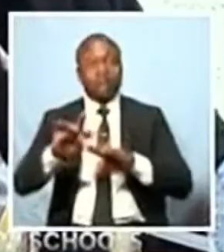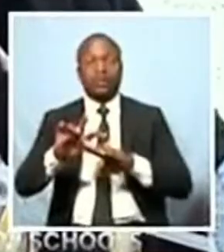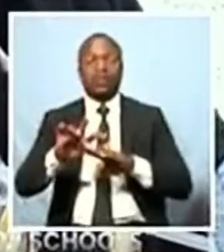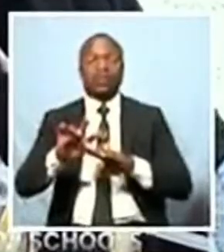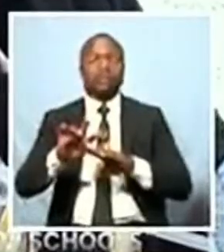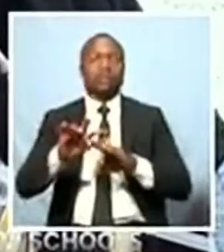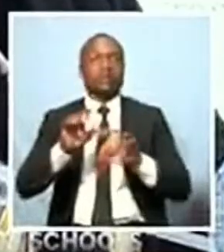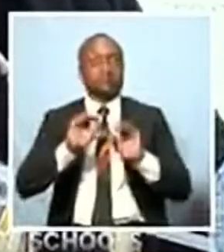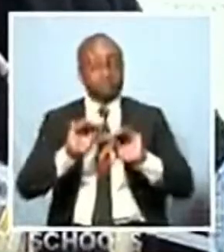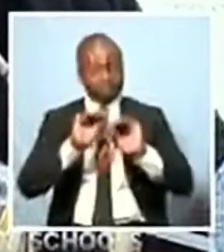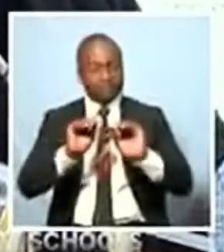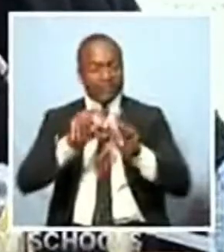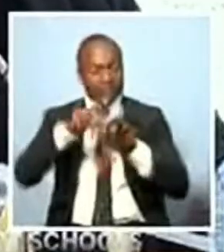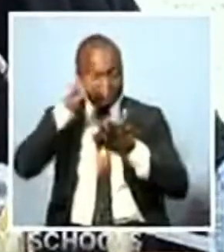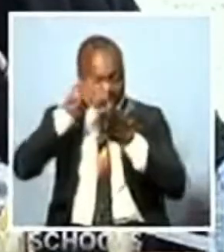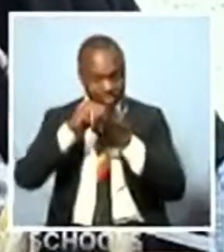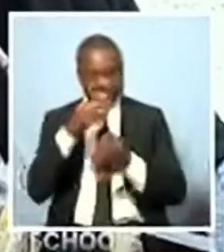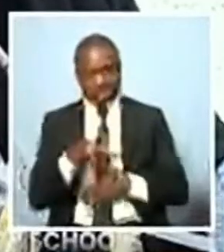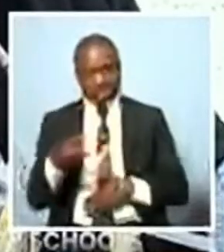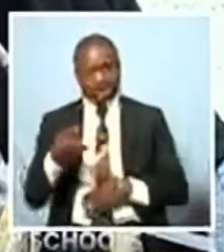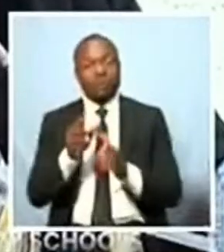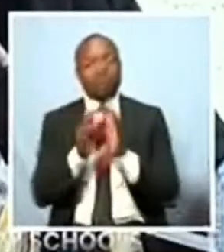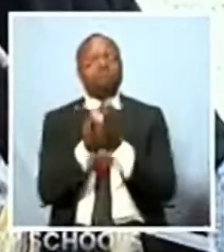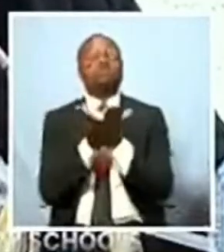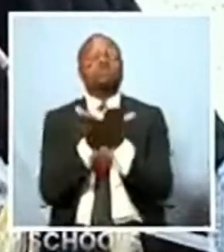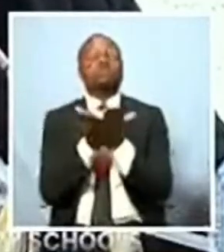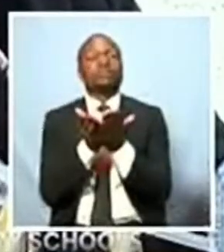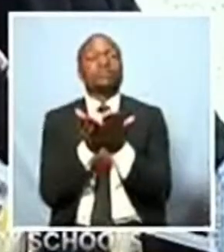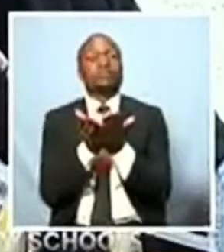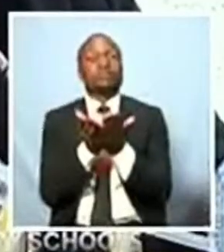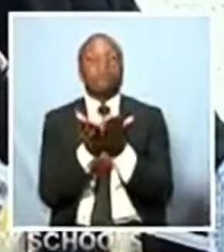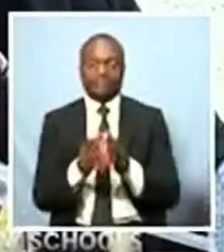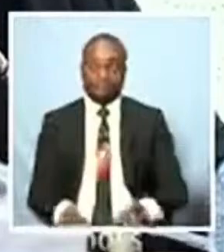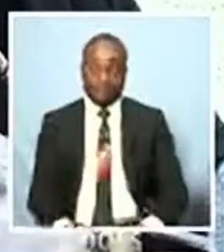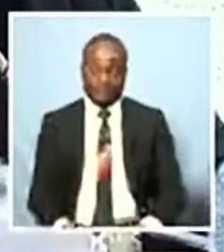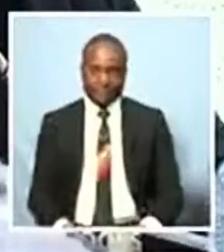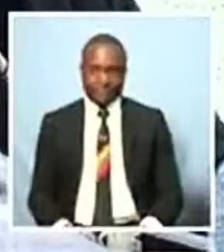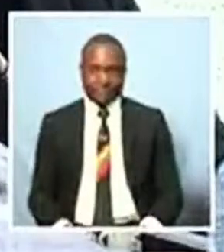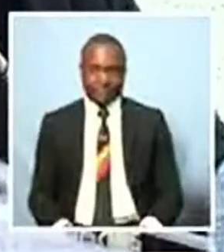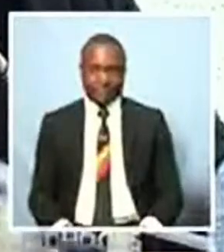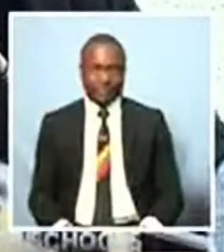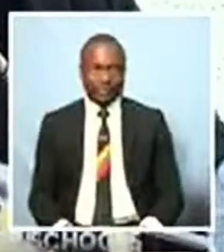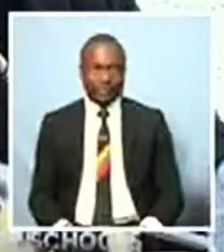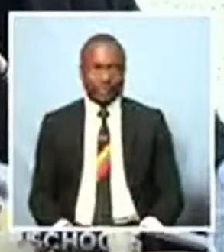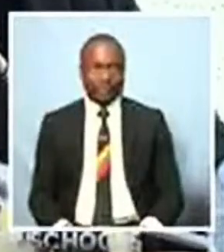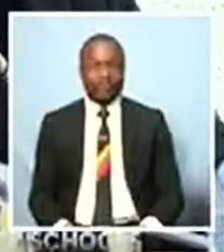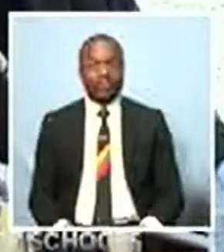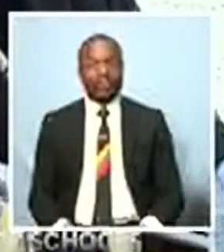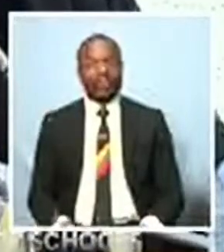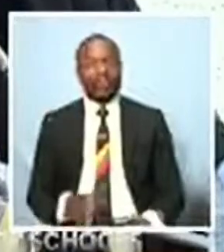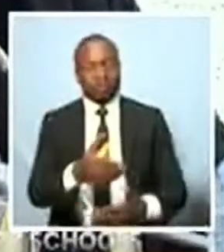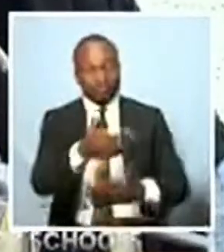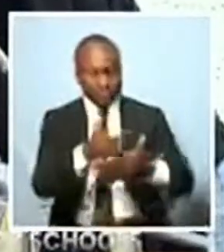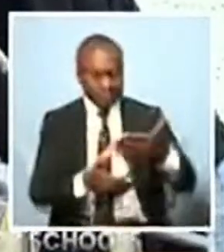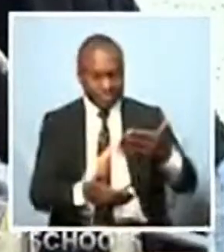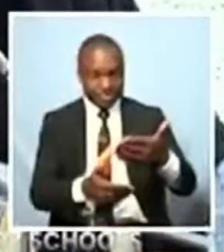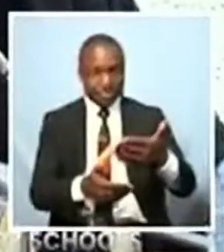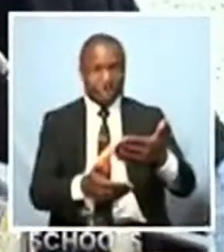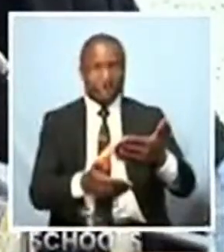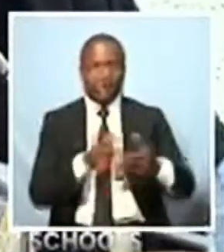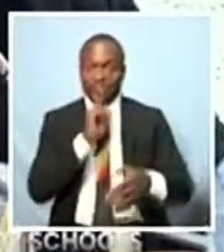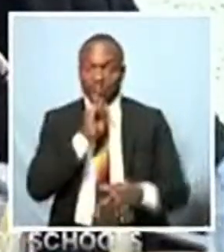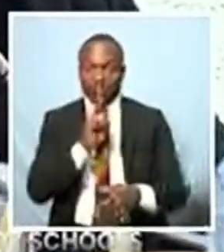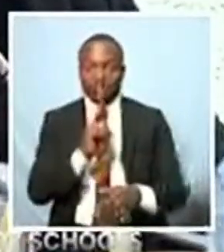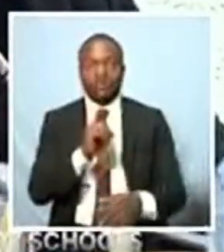learning materials, which included books, literacy and numerous worksheets, real objects,